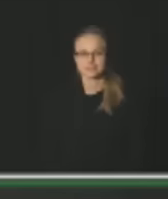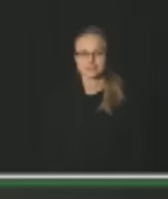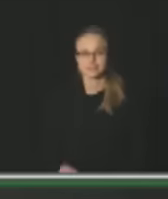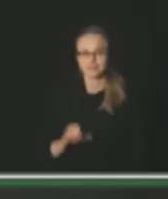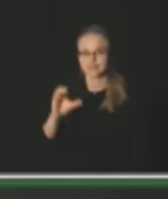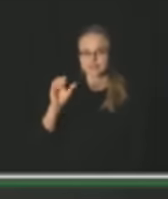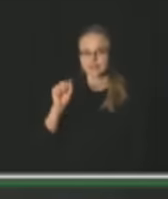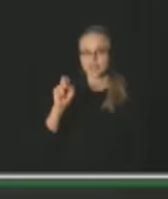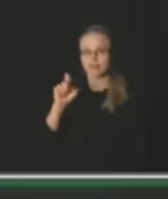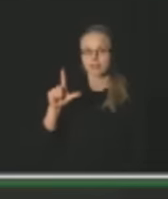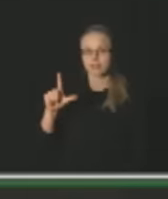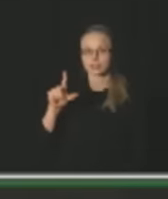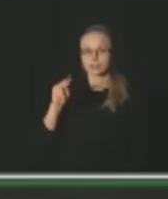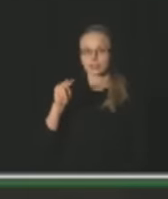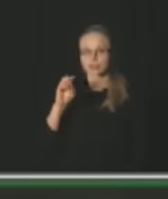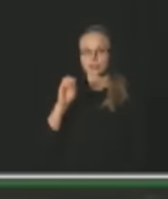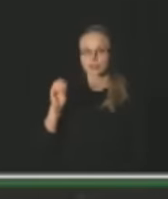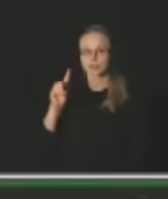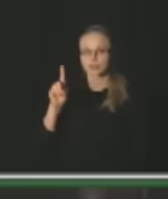Carl Nuza.